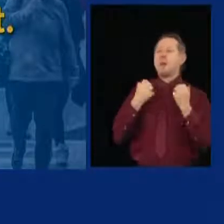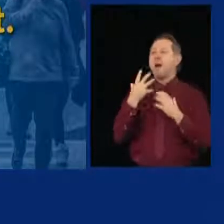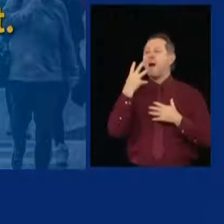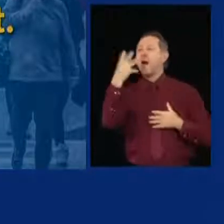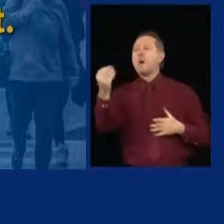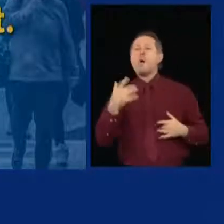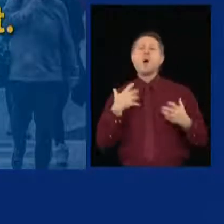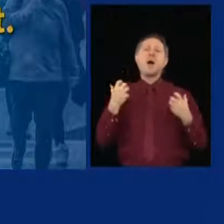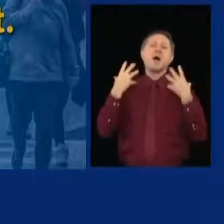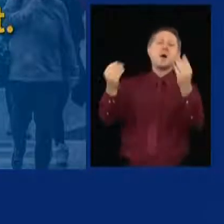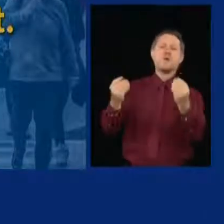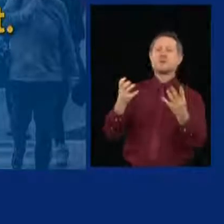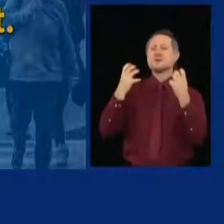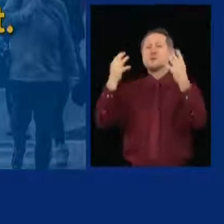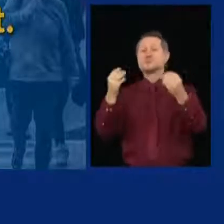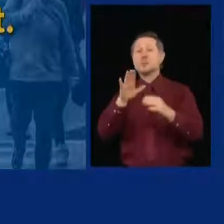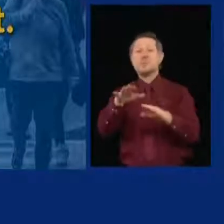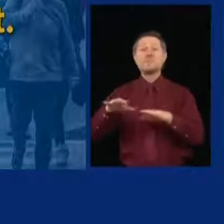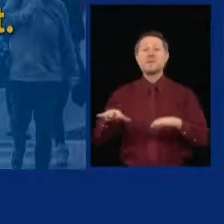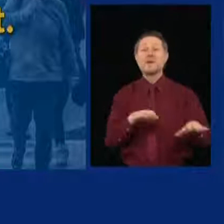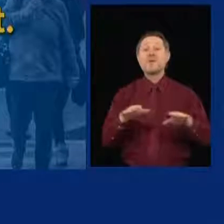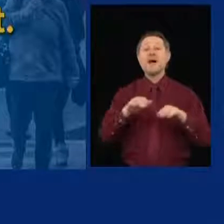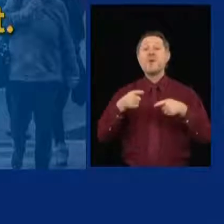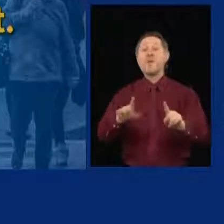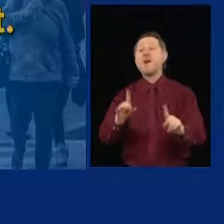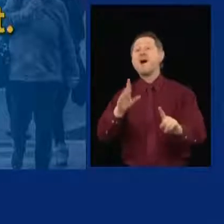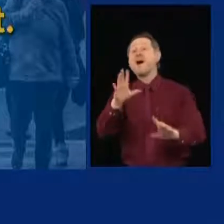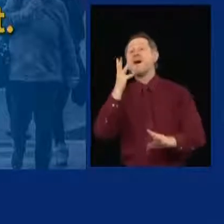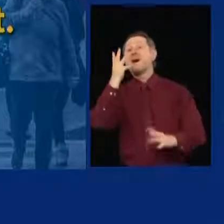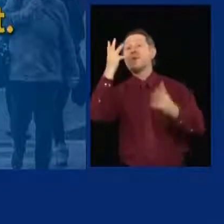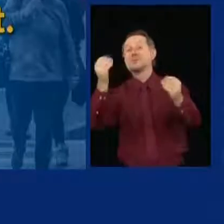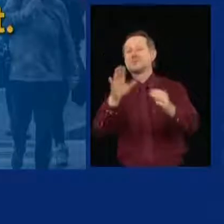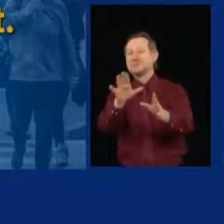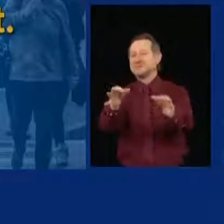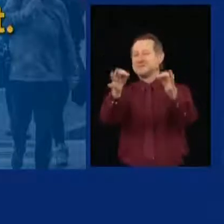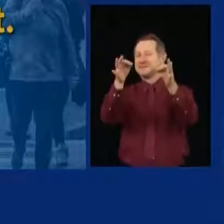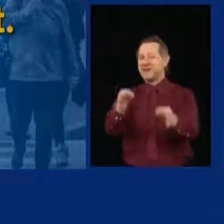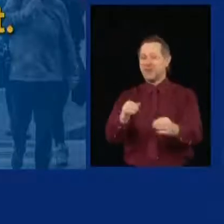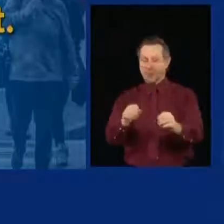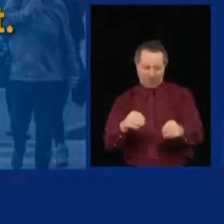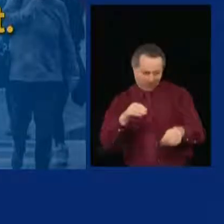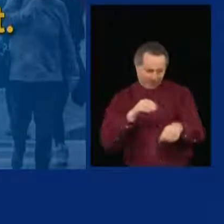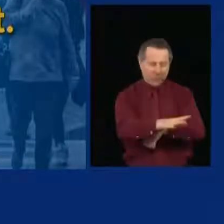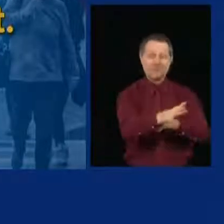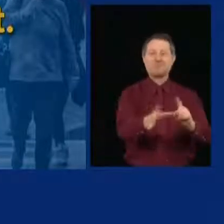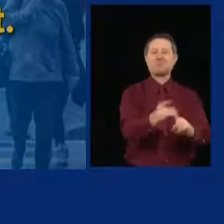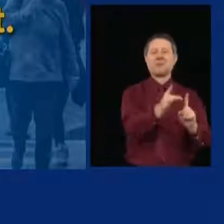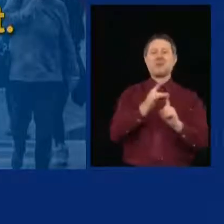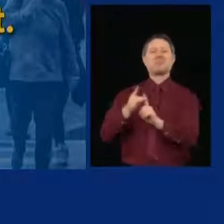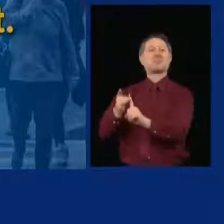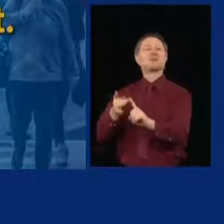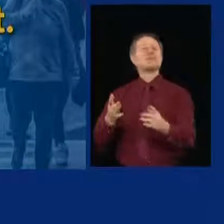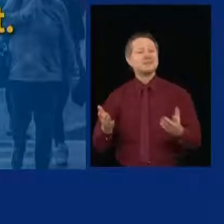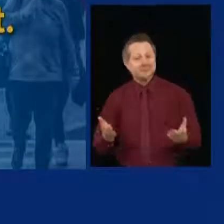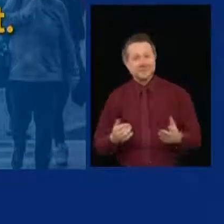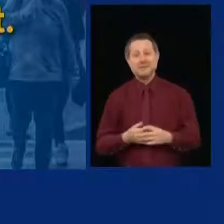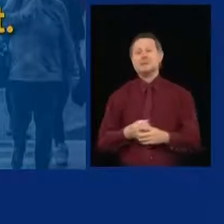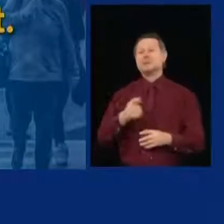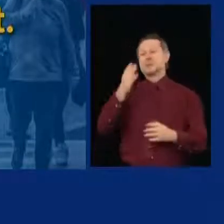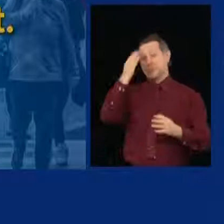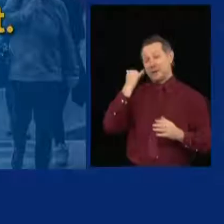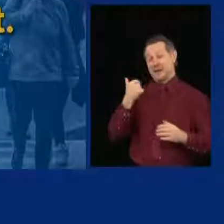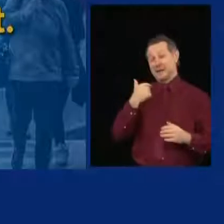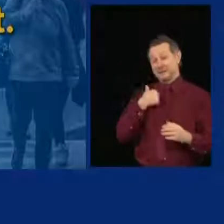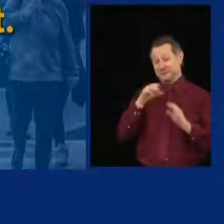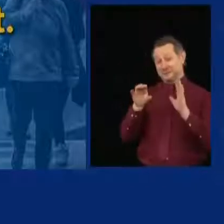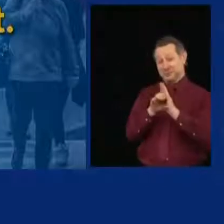they come out? And that is the big question mark. I have the reopening with all those question marks. I